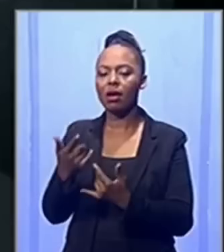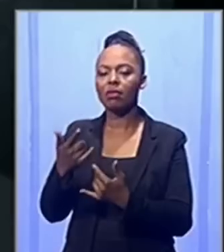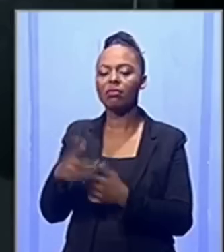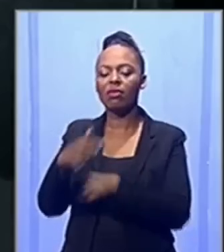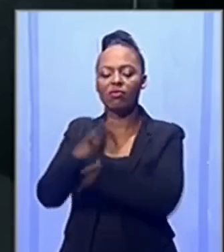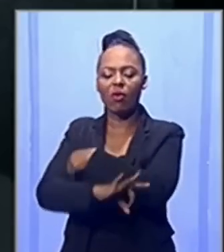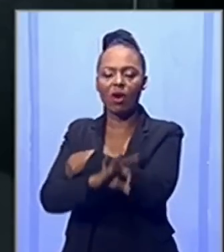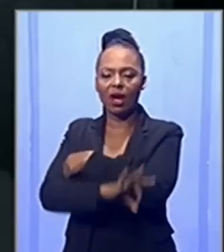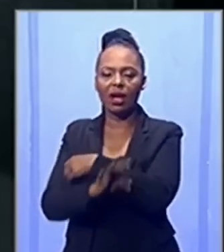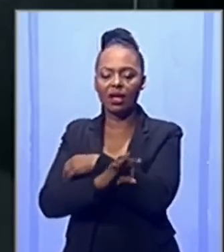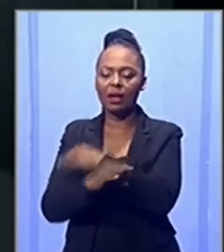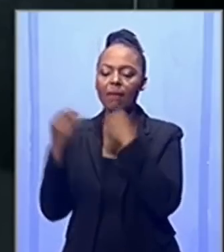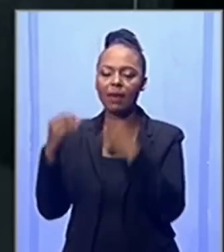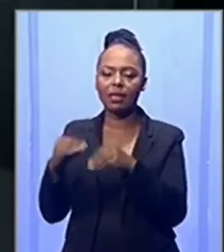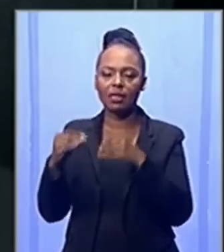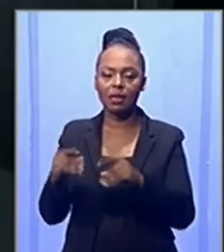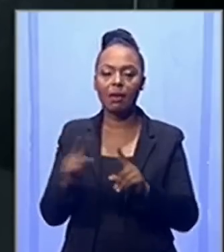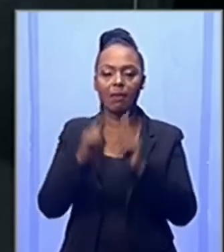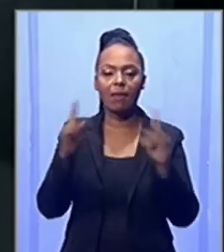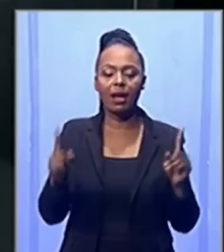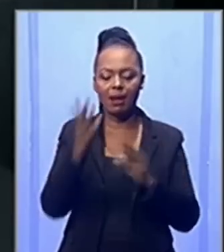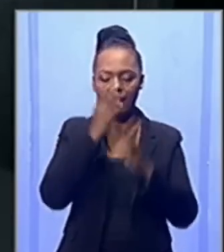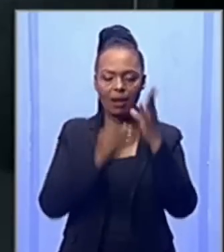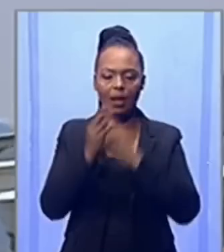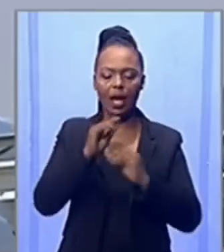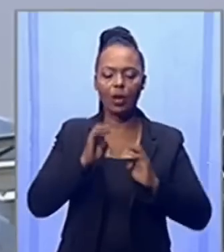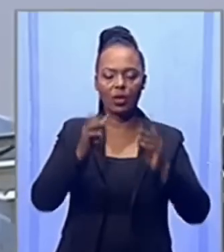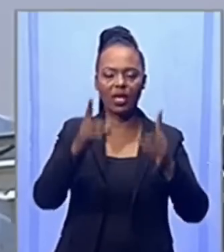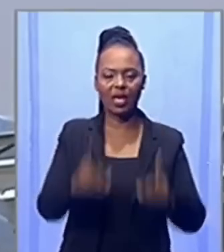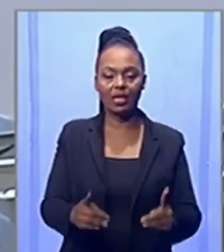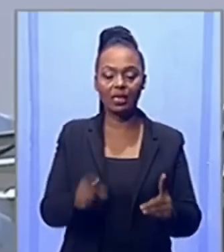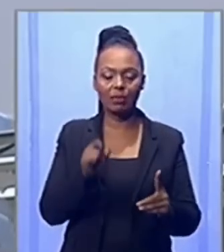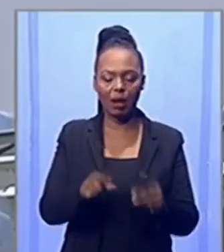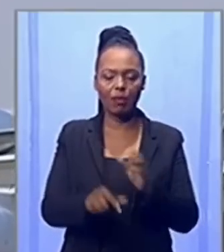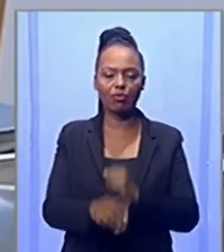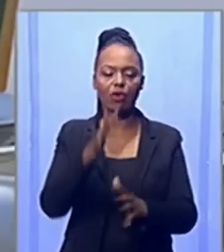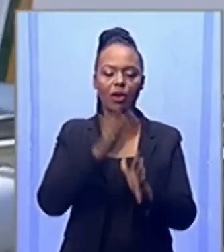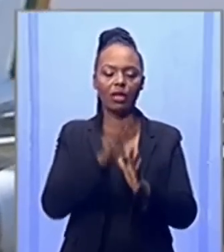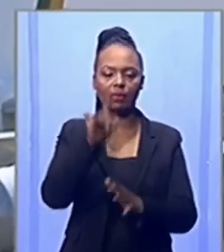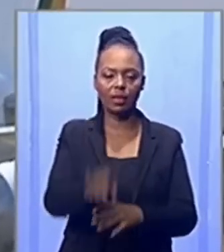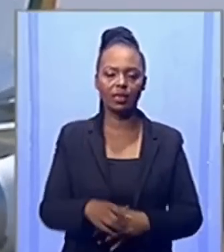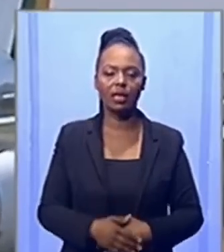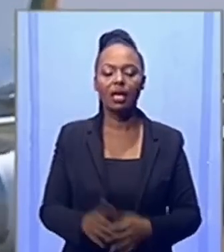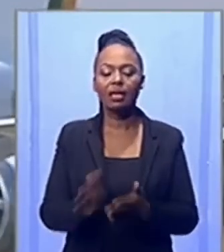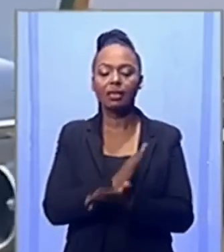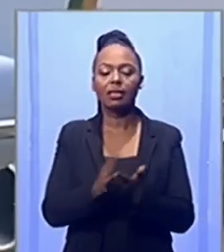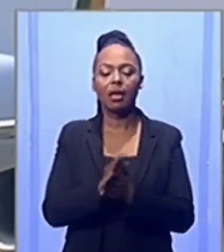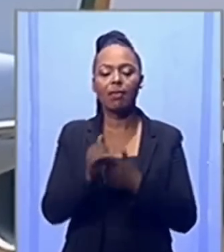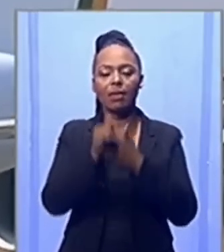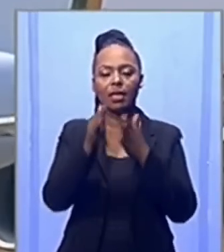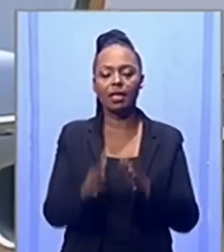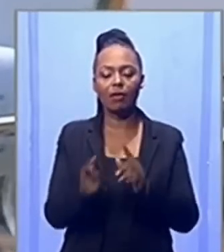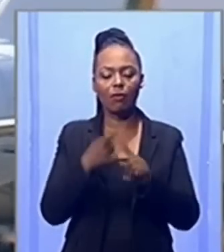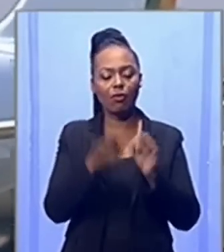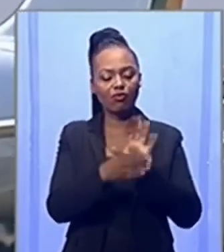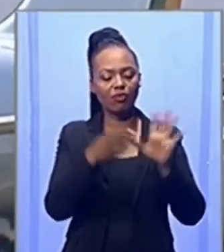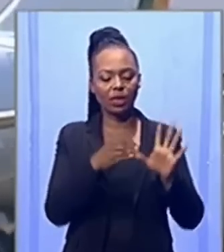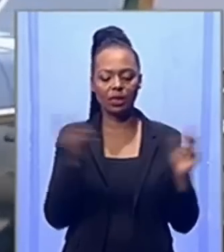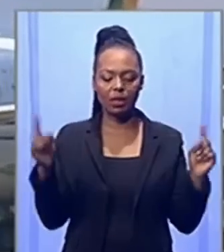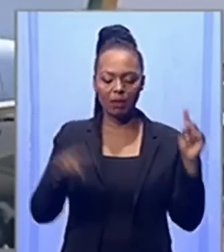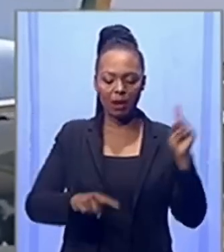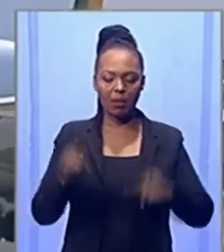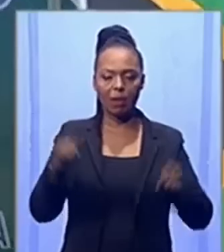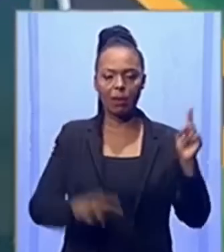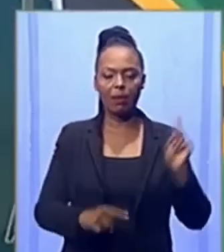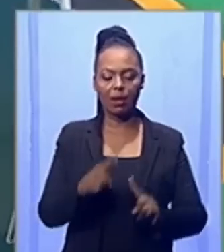partnership countries, education has to play a big part. Baetapele ba bang ba BRICS ba se ba fihlile kwano Afrika Borwa mme Xi